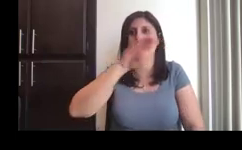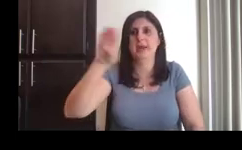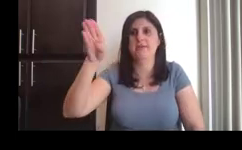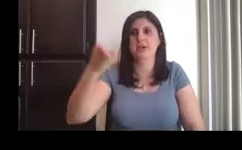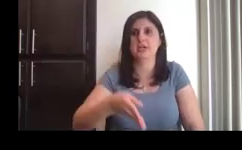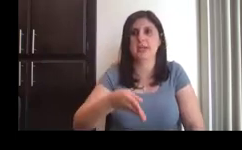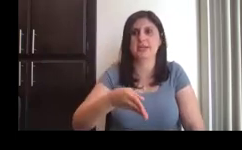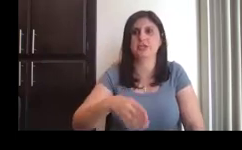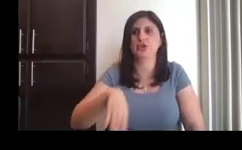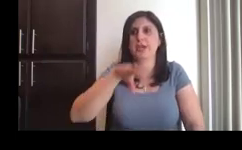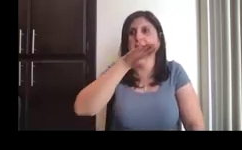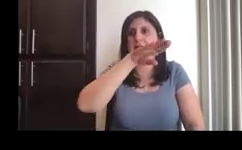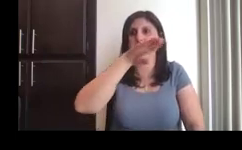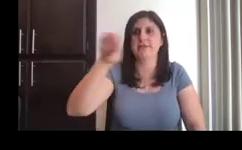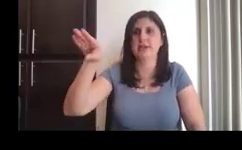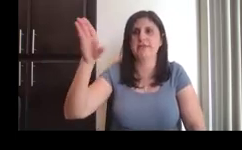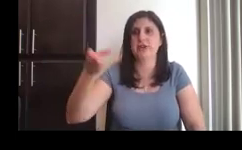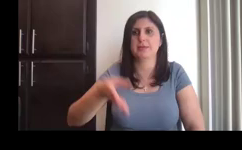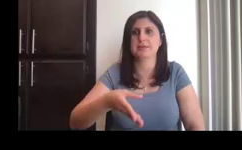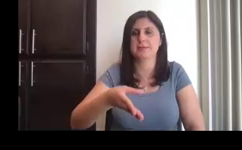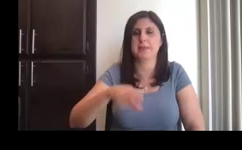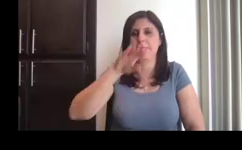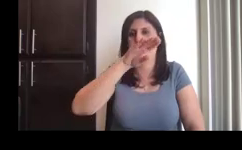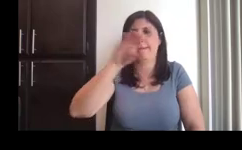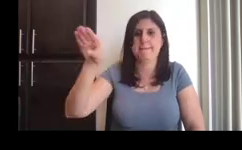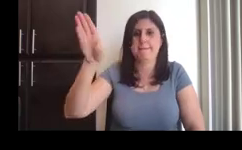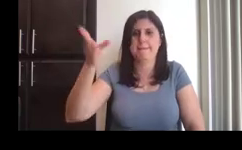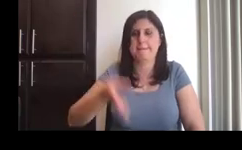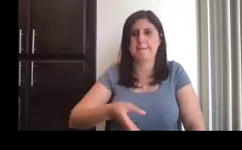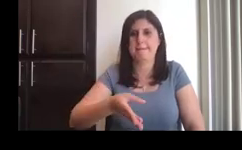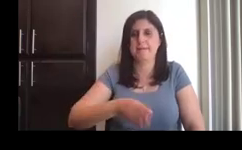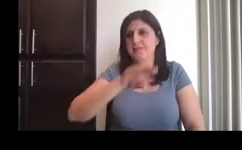and never. It's kind of like you're drawing a seven, never,